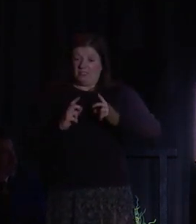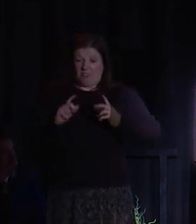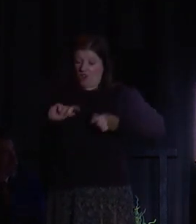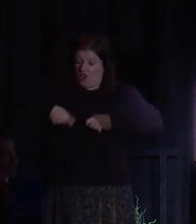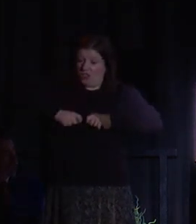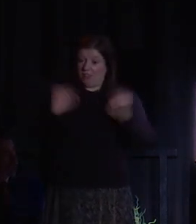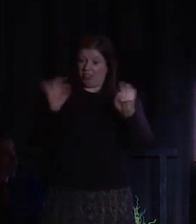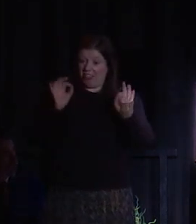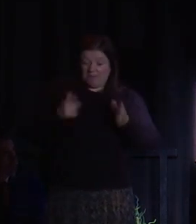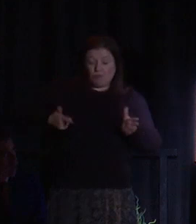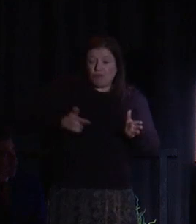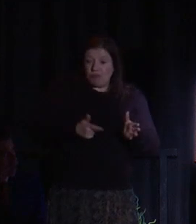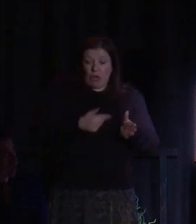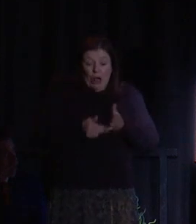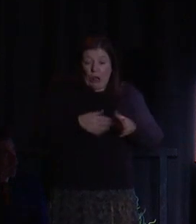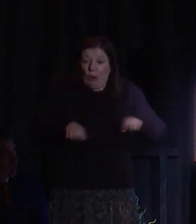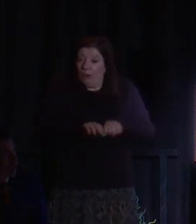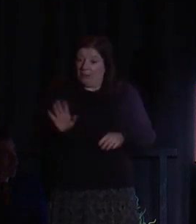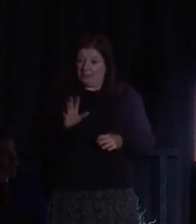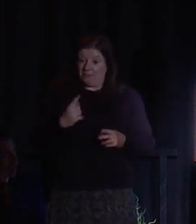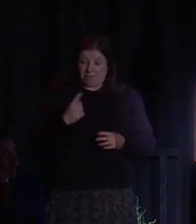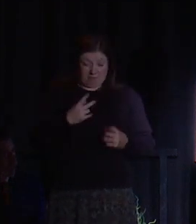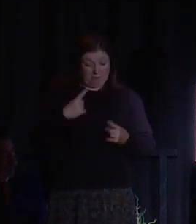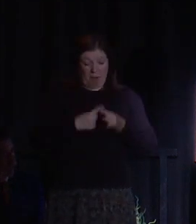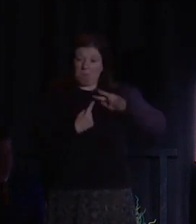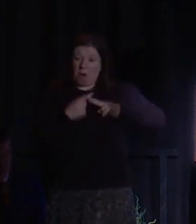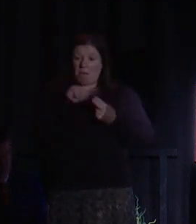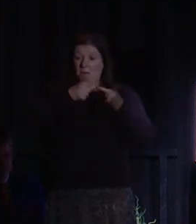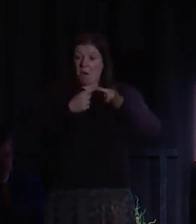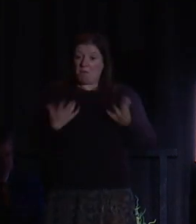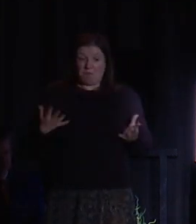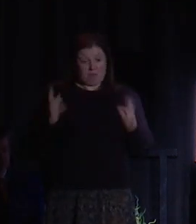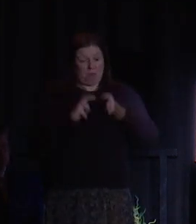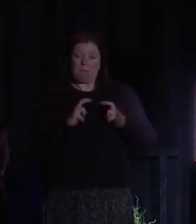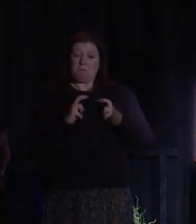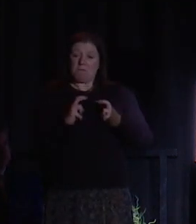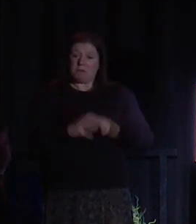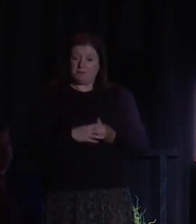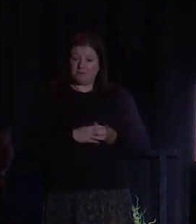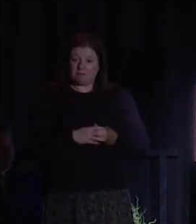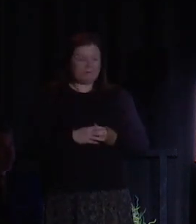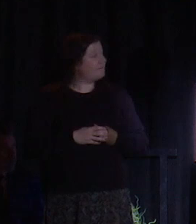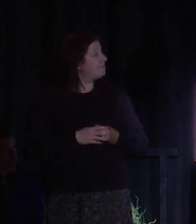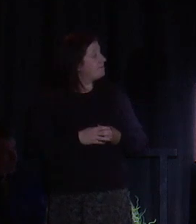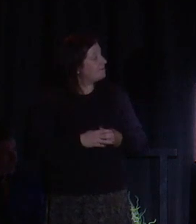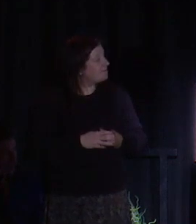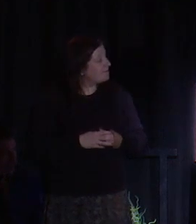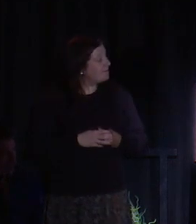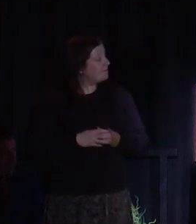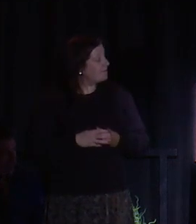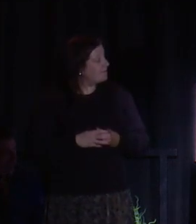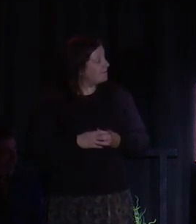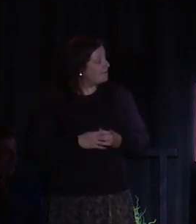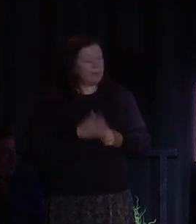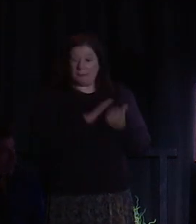nuts, there's no bolts, there's no glue, there's no physical adhesives that keep it together. So the only thing that keeps it together is the weight of itself, which is really, really